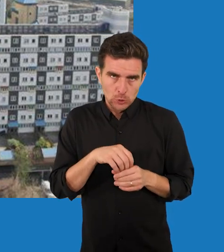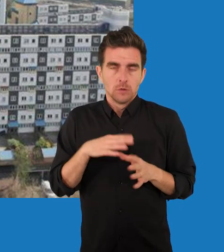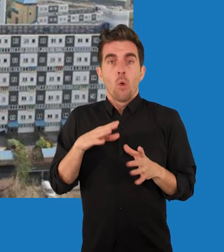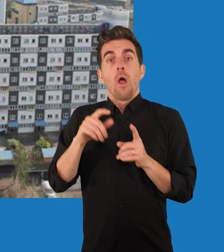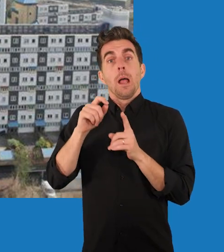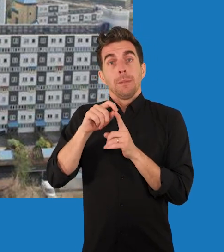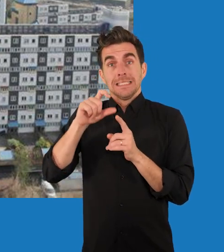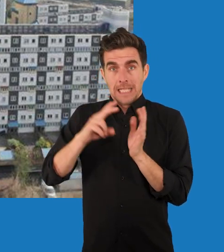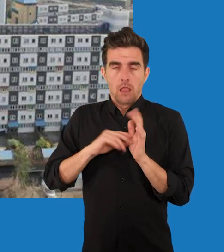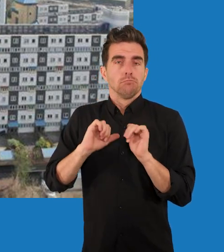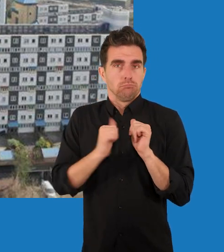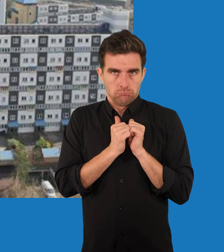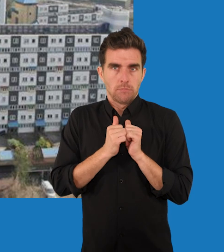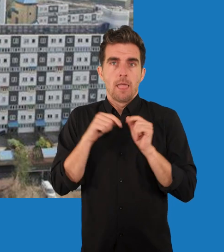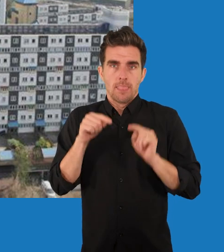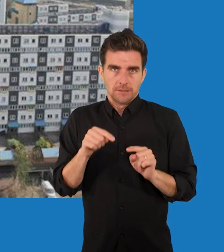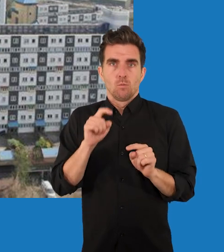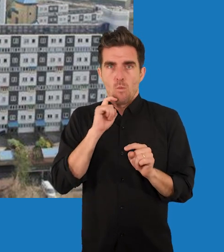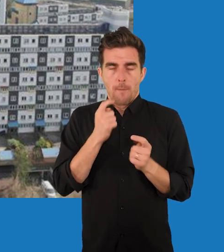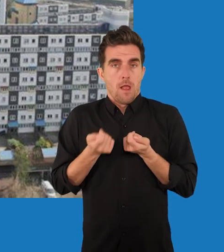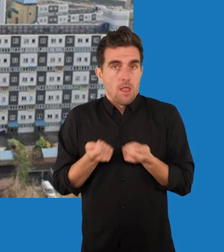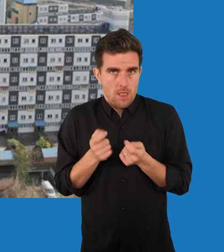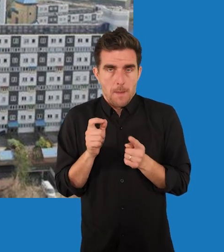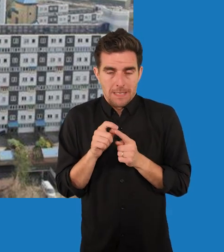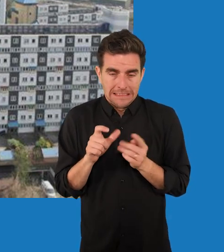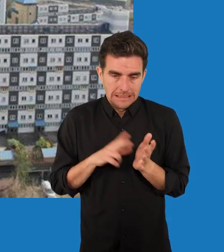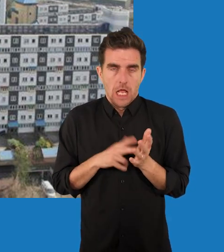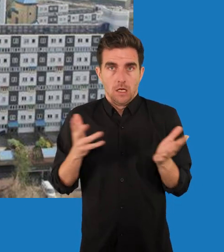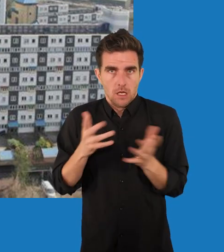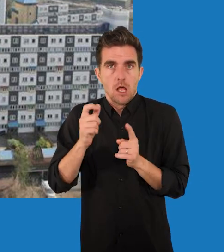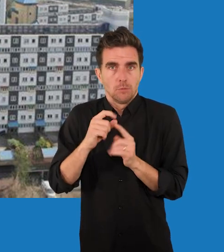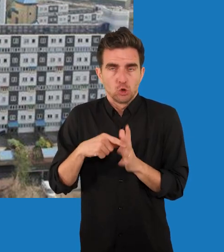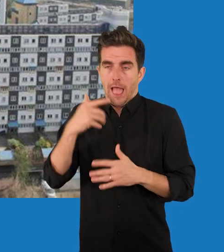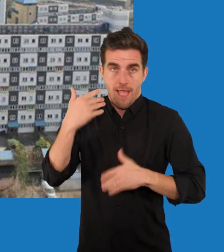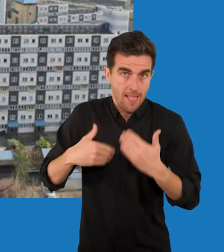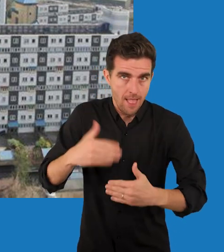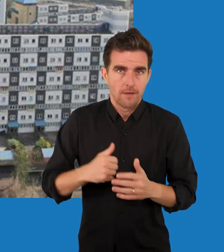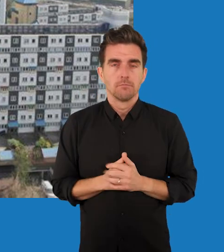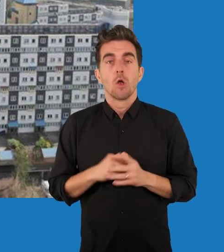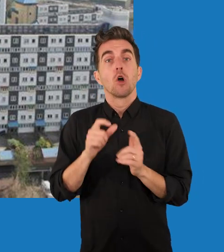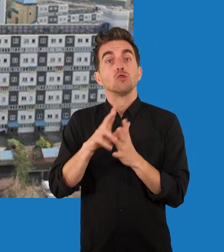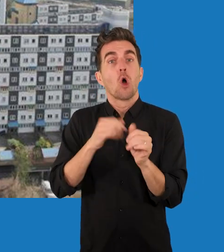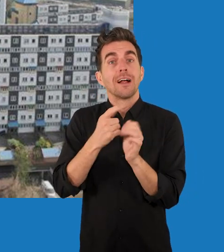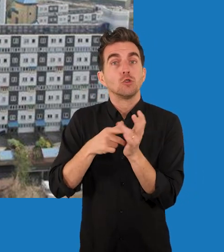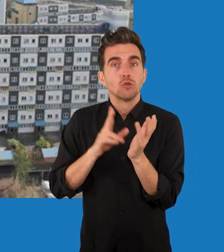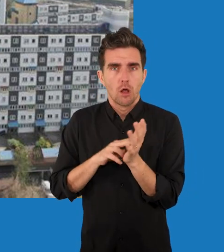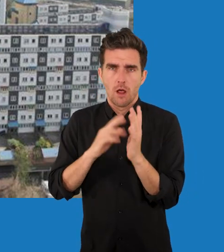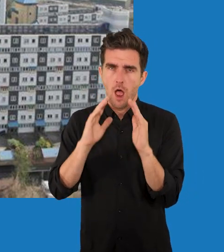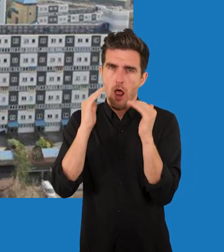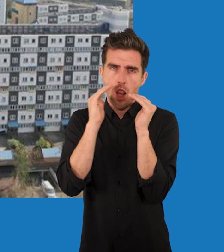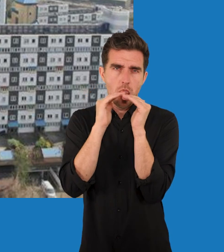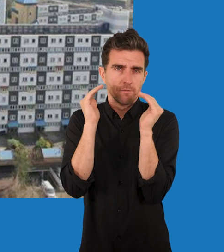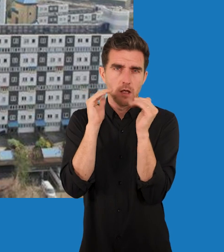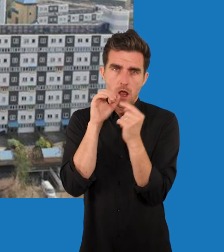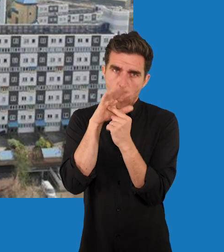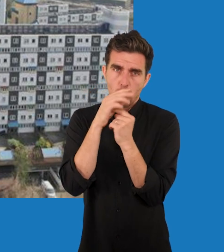now. And we agreed as a PCN that my practice would host and drive this project. The Doddington has got very high